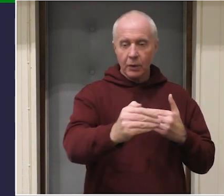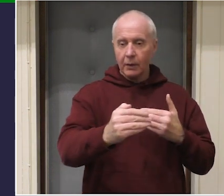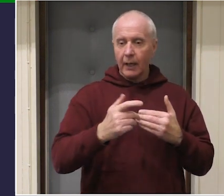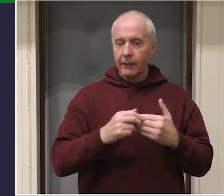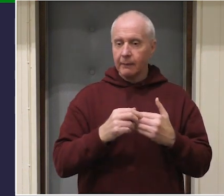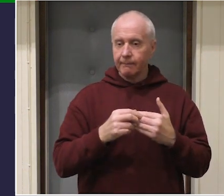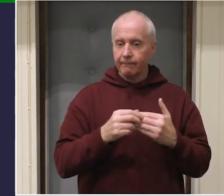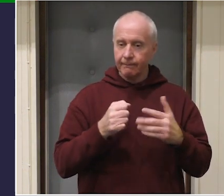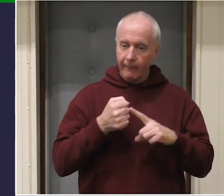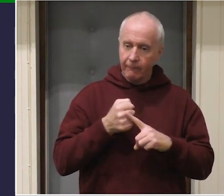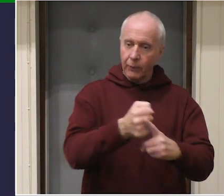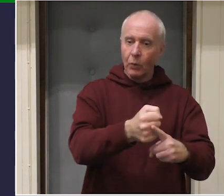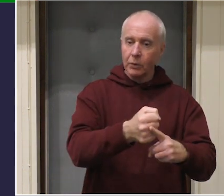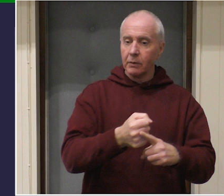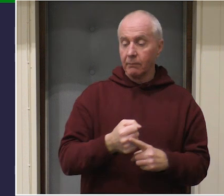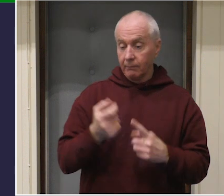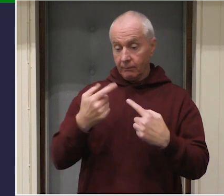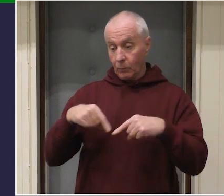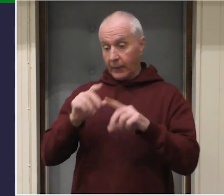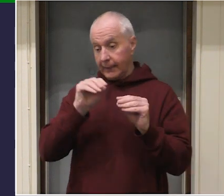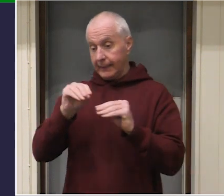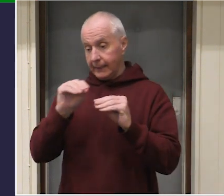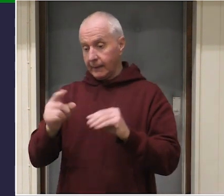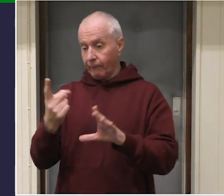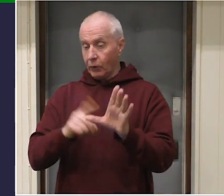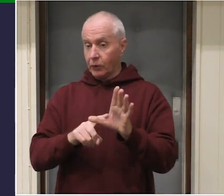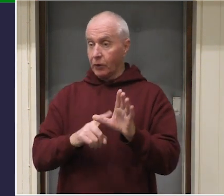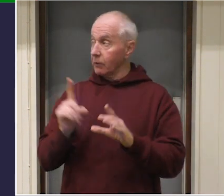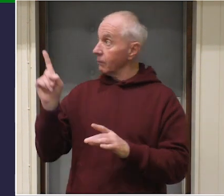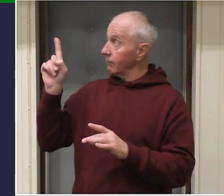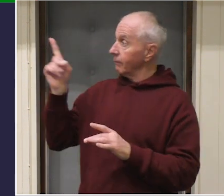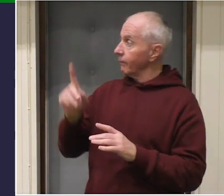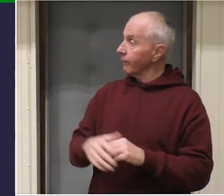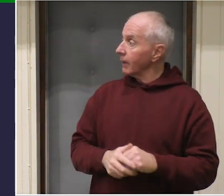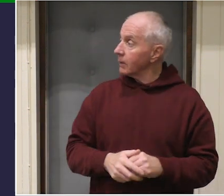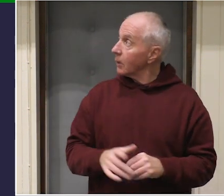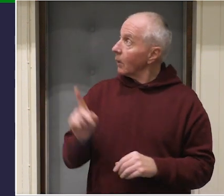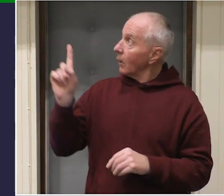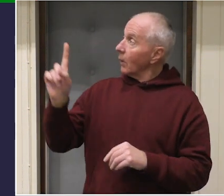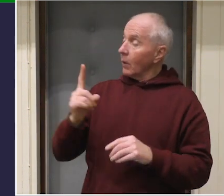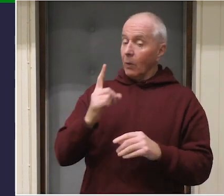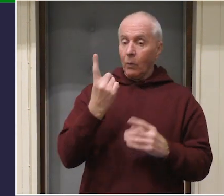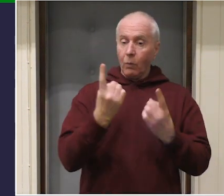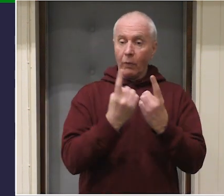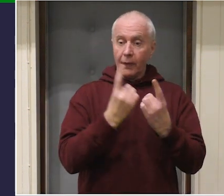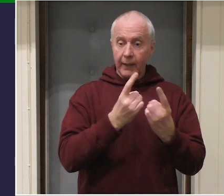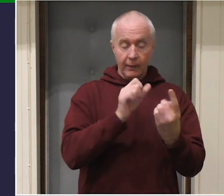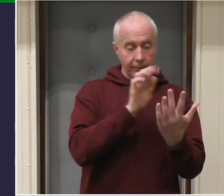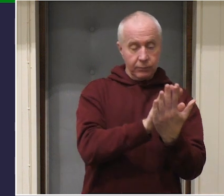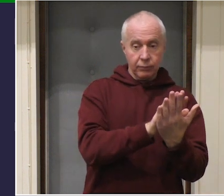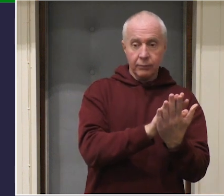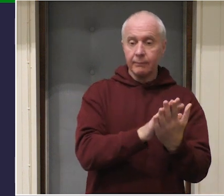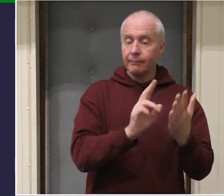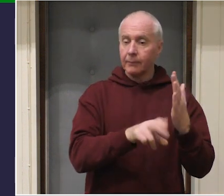first years. I've just been doing that. From within Principia, there's one important thing I want, which is Newton's law